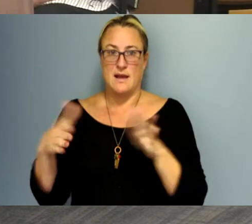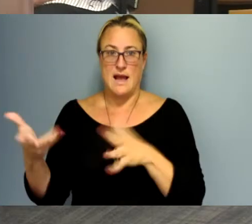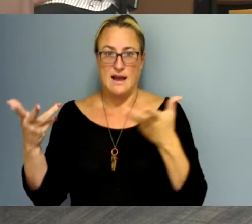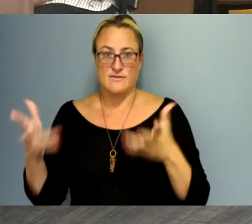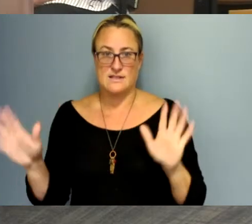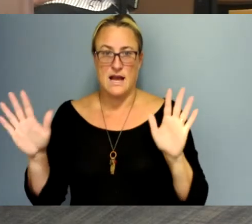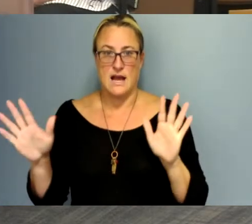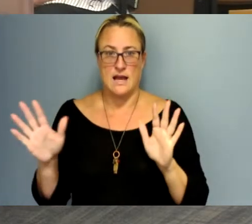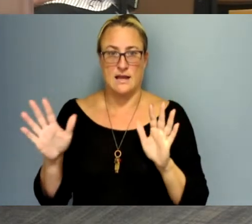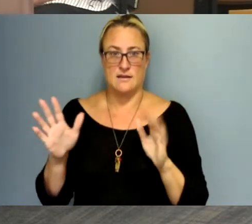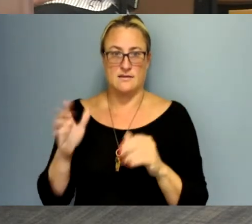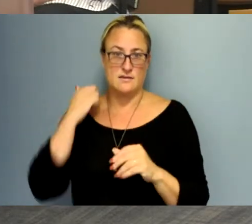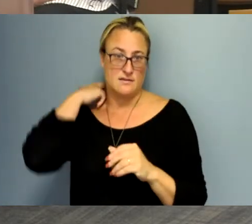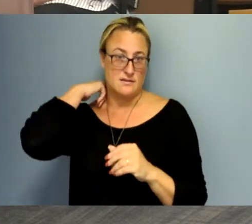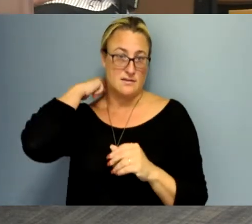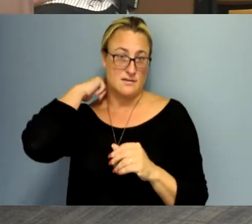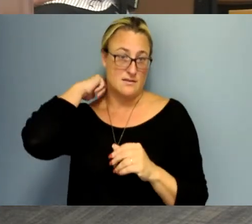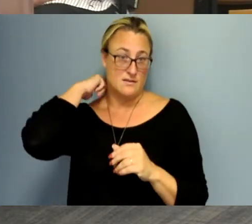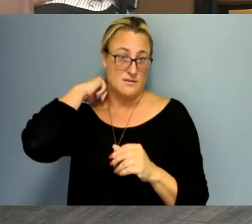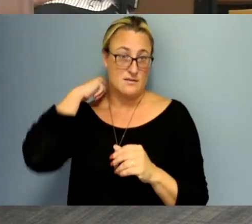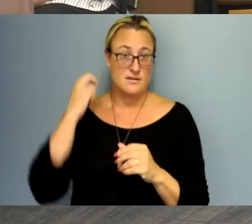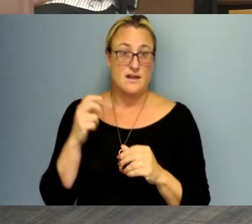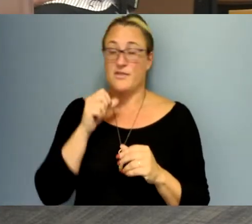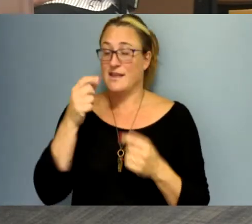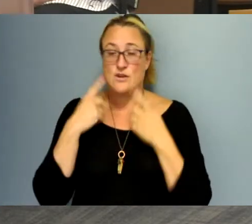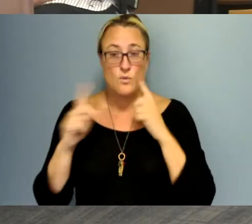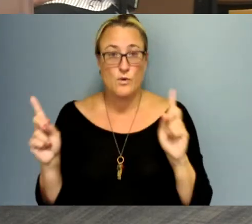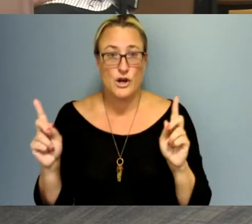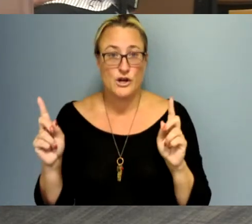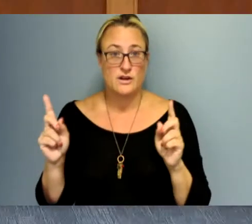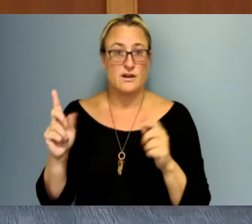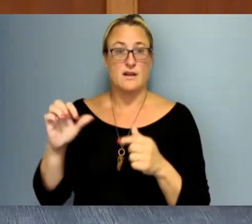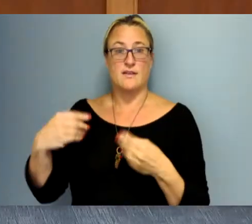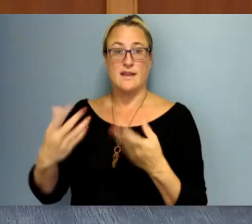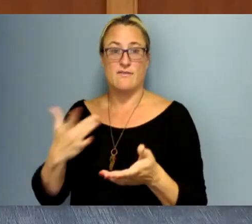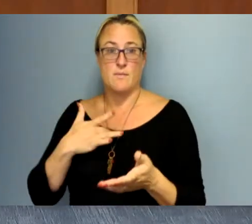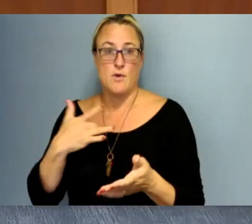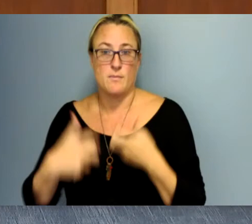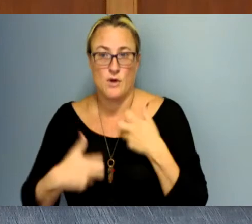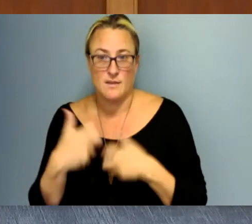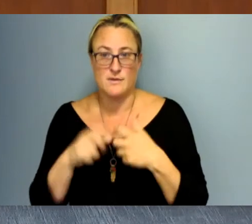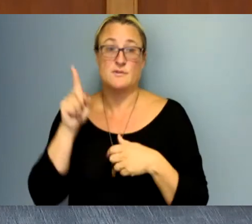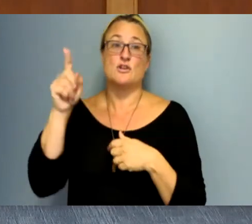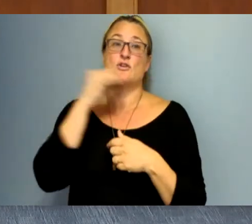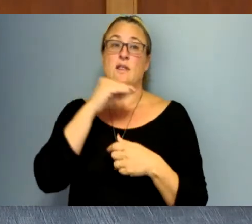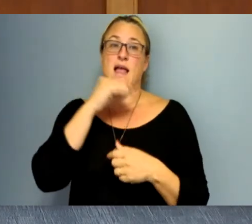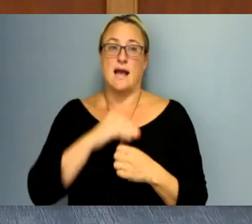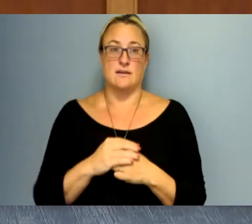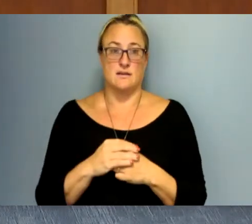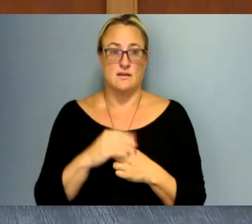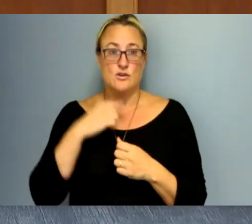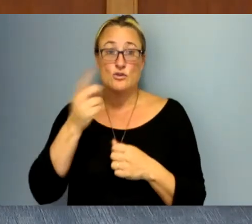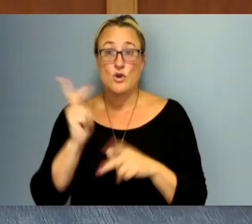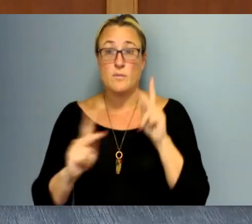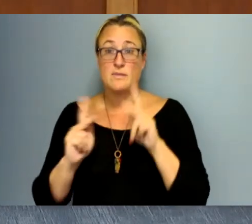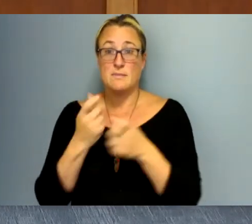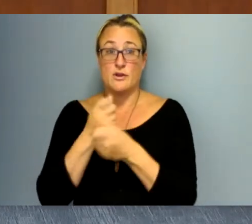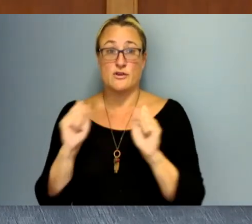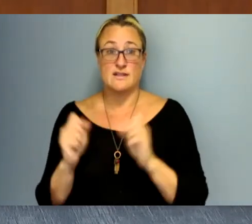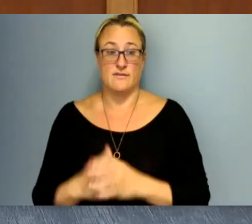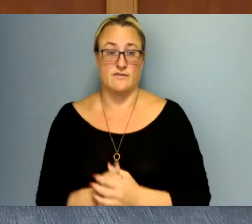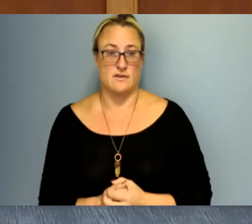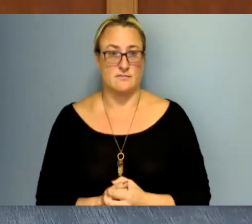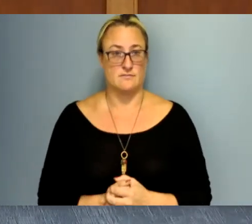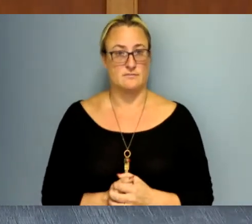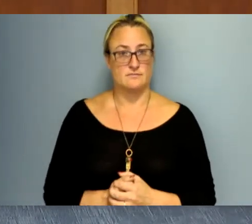Okay, thank you. They don't work. They're getting Thank you. problems. You lied. You told people they're safe. You made people get Thank